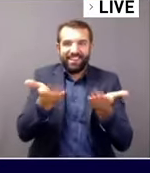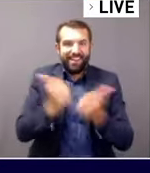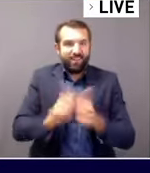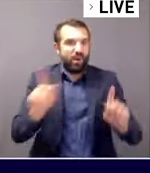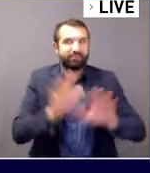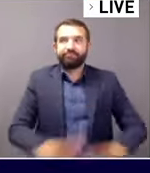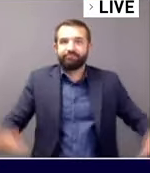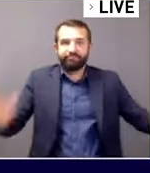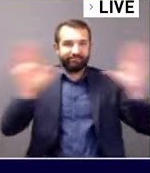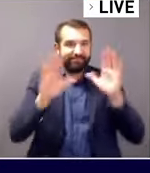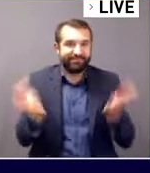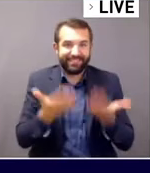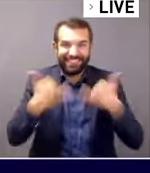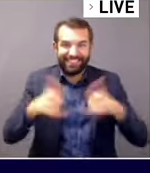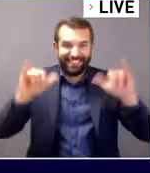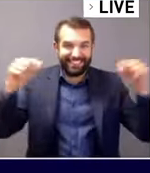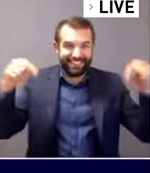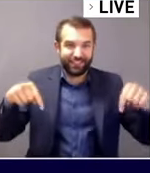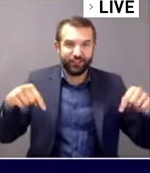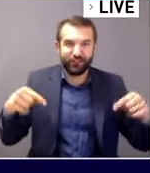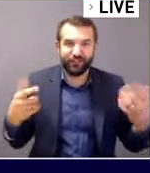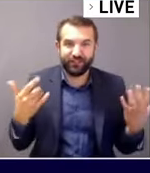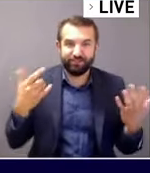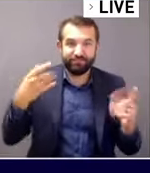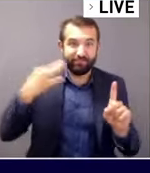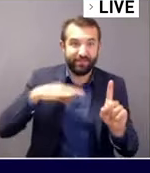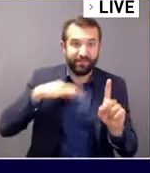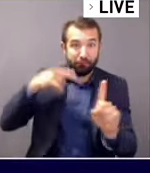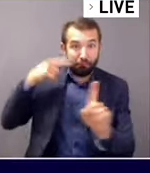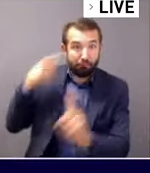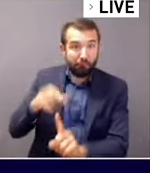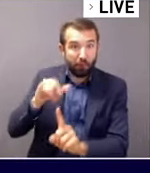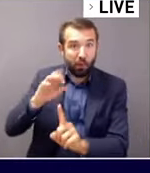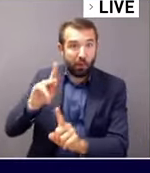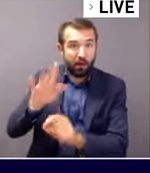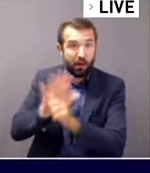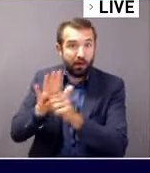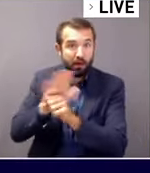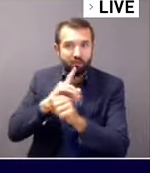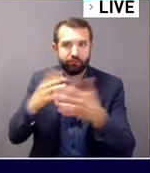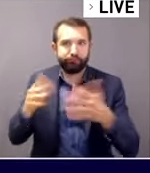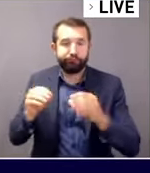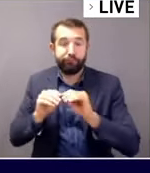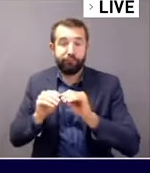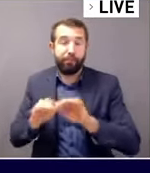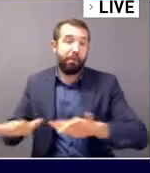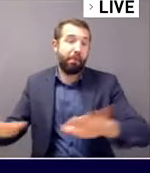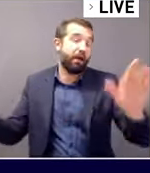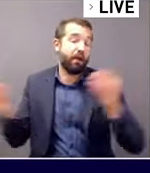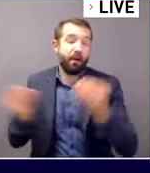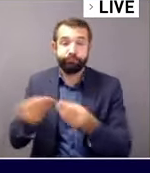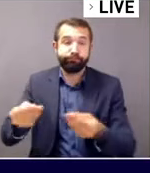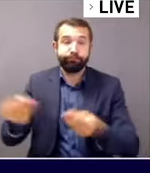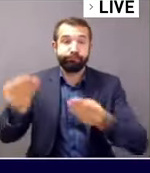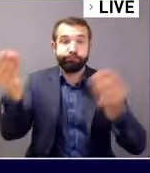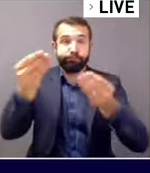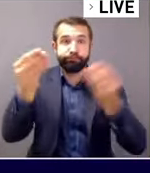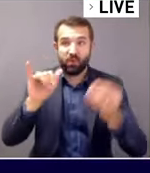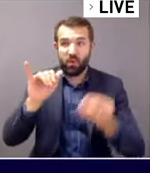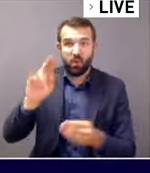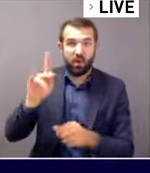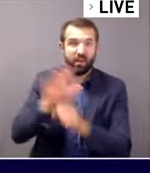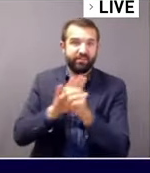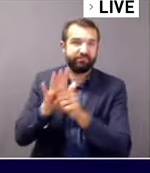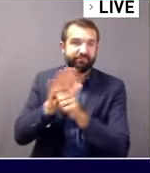like in York County, has resulted in sustained widespread transmission. For that reason, York County